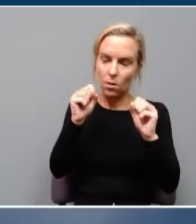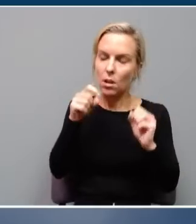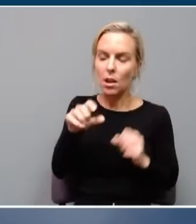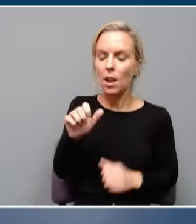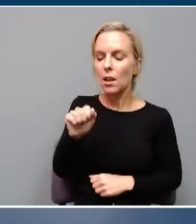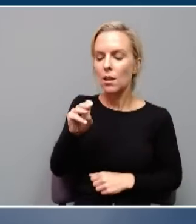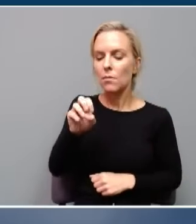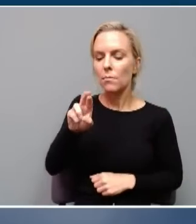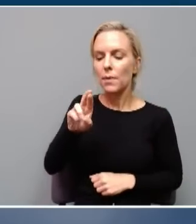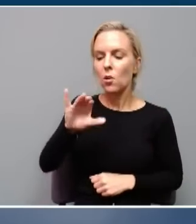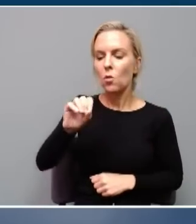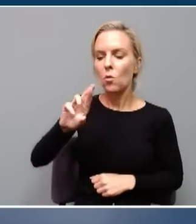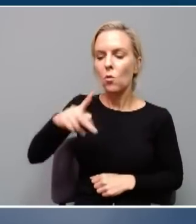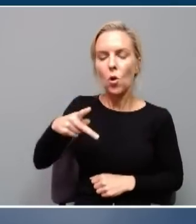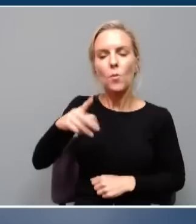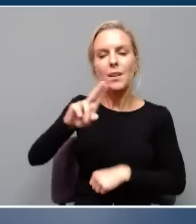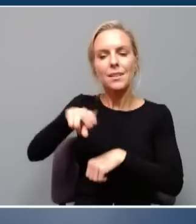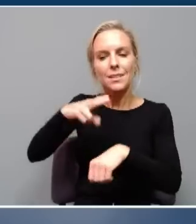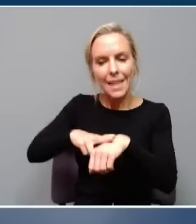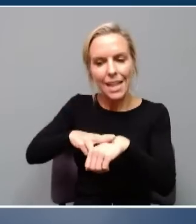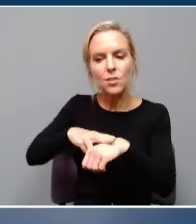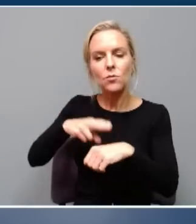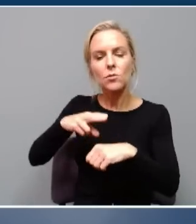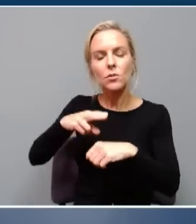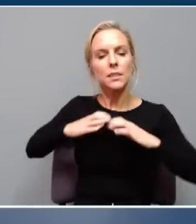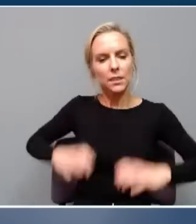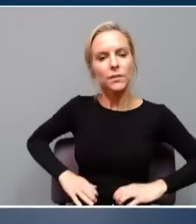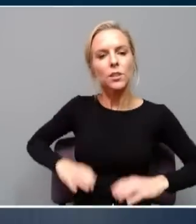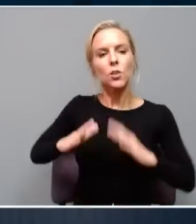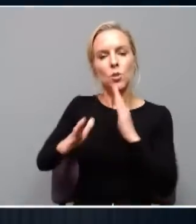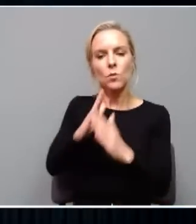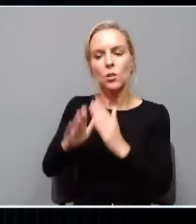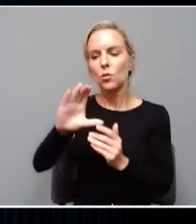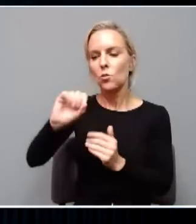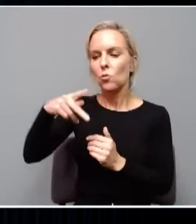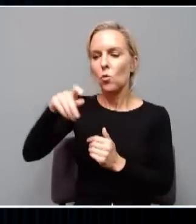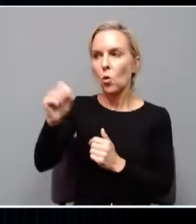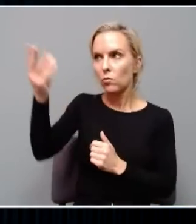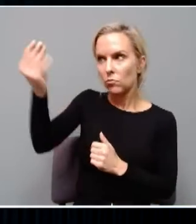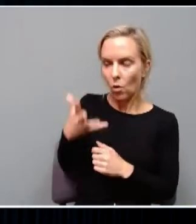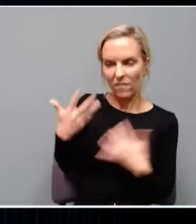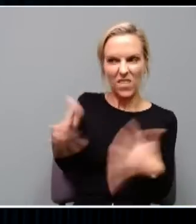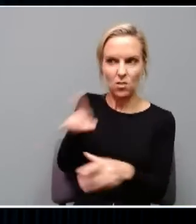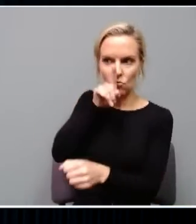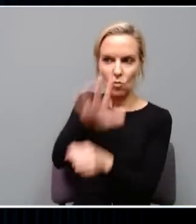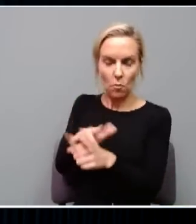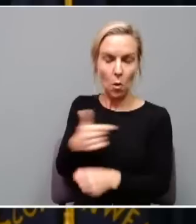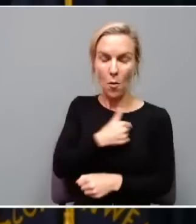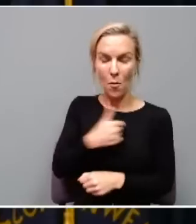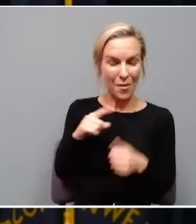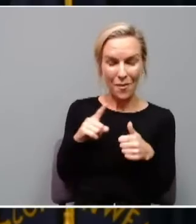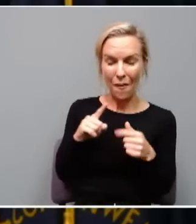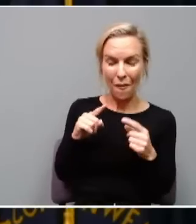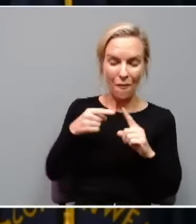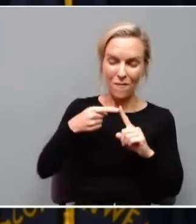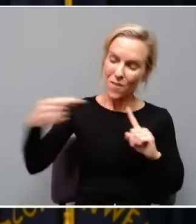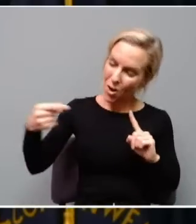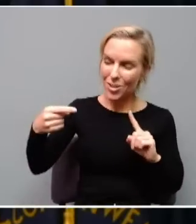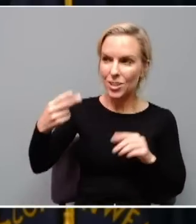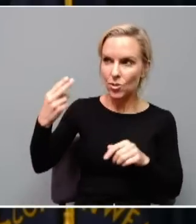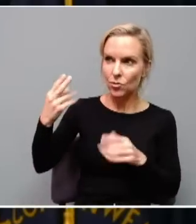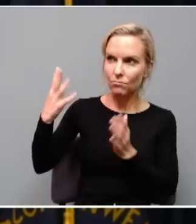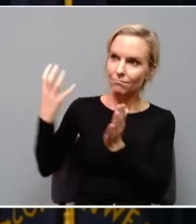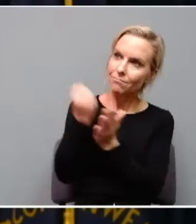National Civilian Community Corps has told us and confirmed that we are the very first to use AmeriCorps